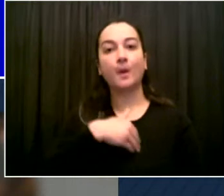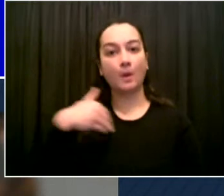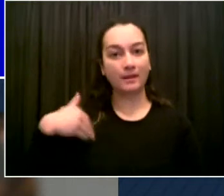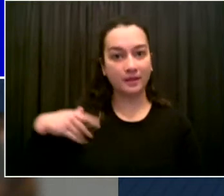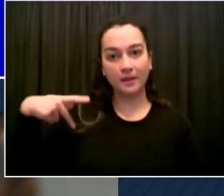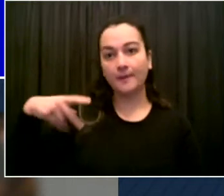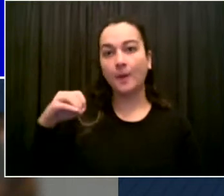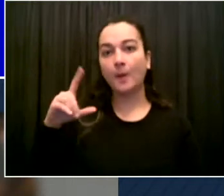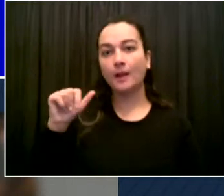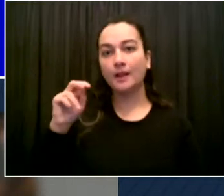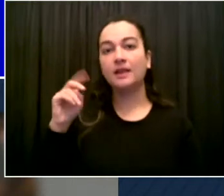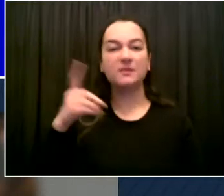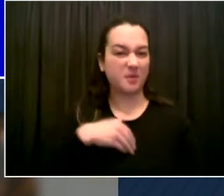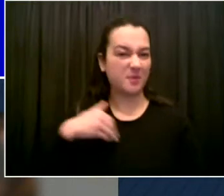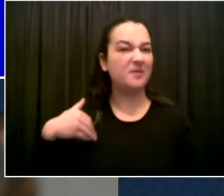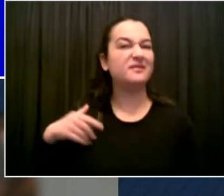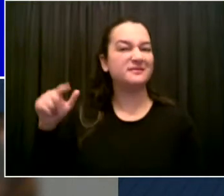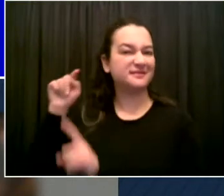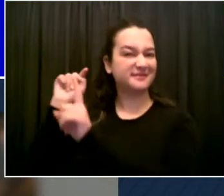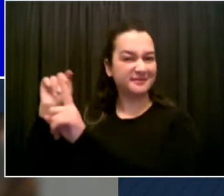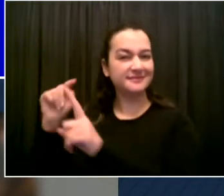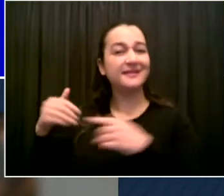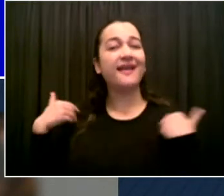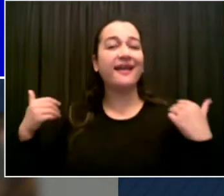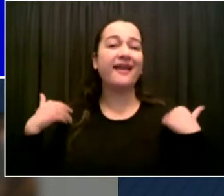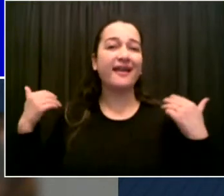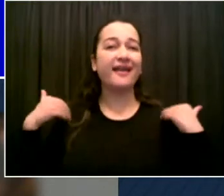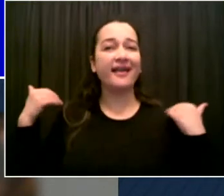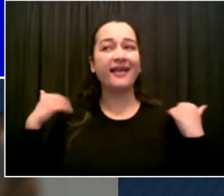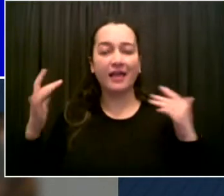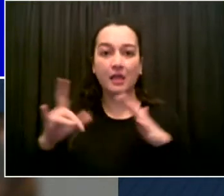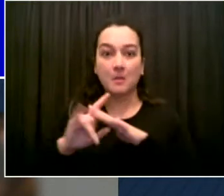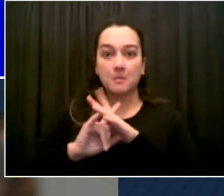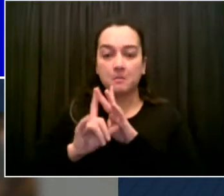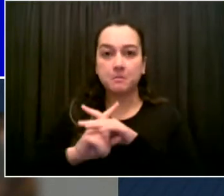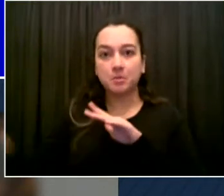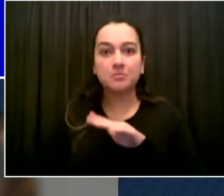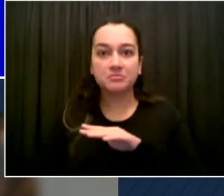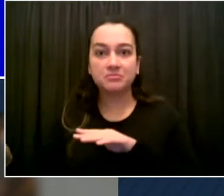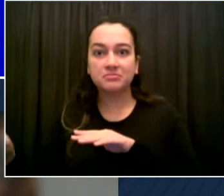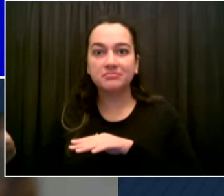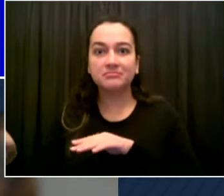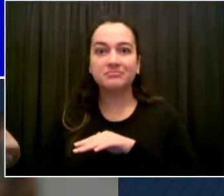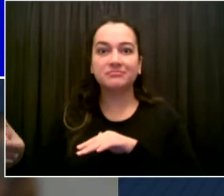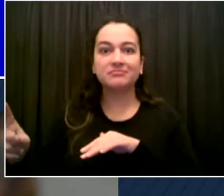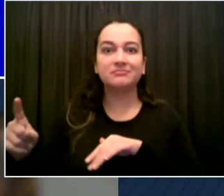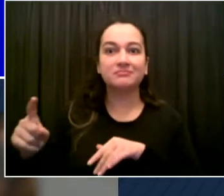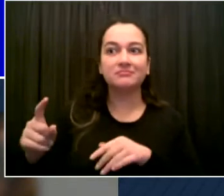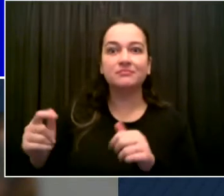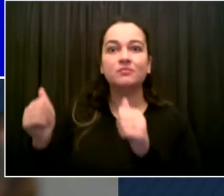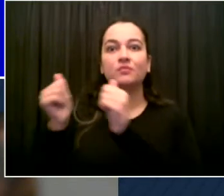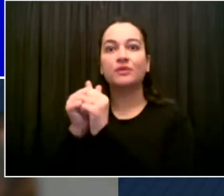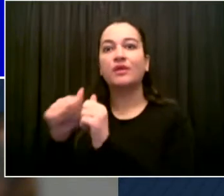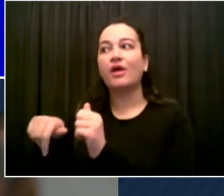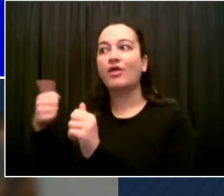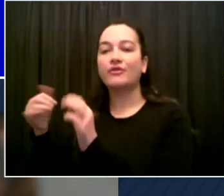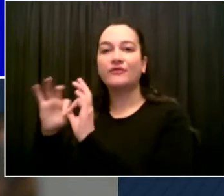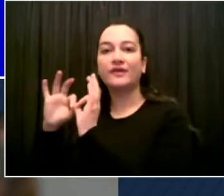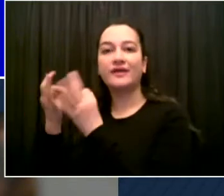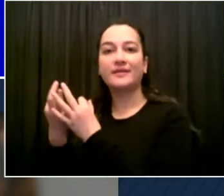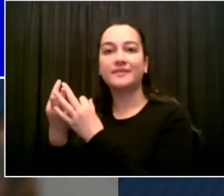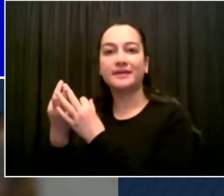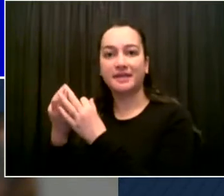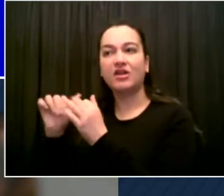ghetto as a young child in a potato sack and gotten to freedom. And when you meet these